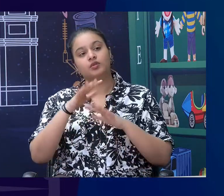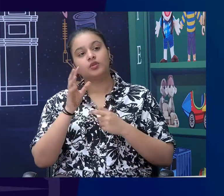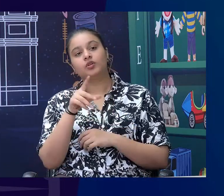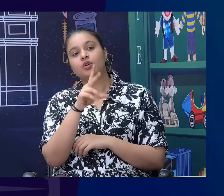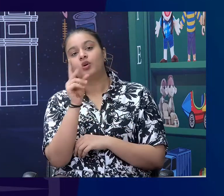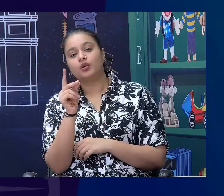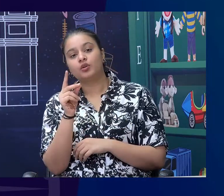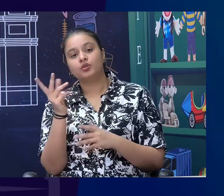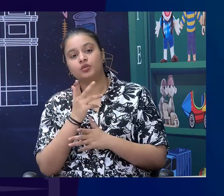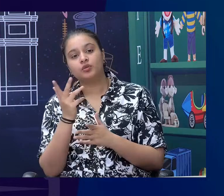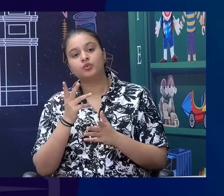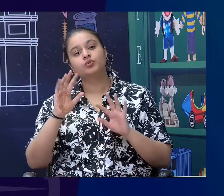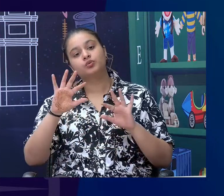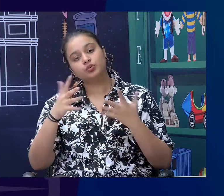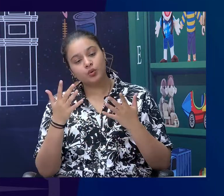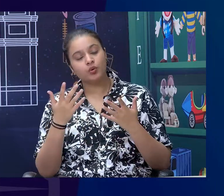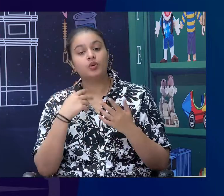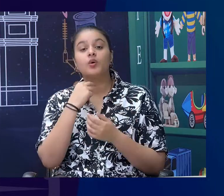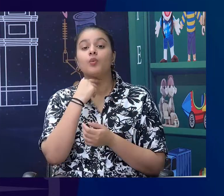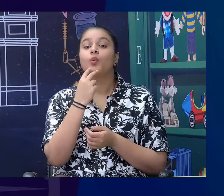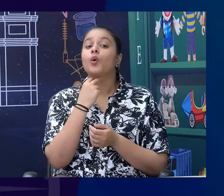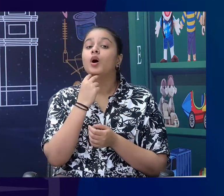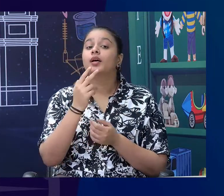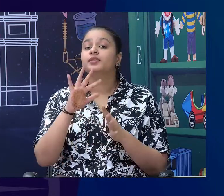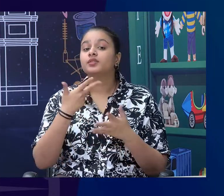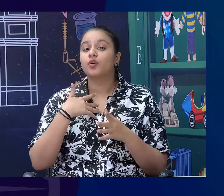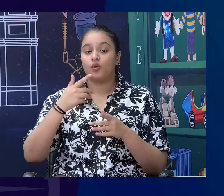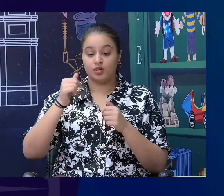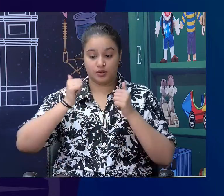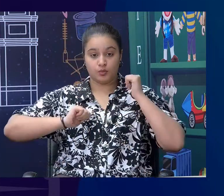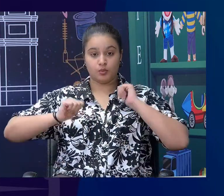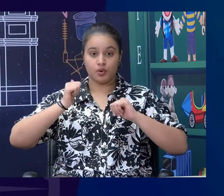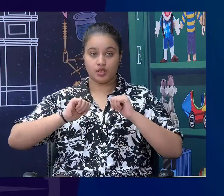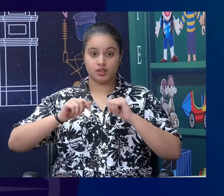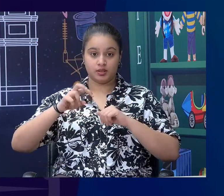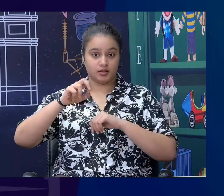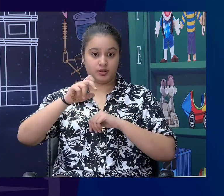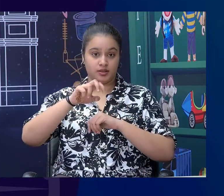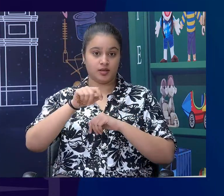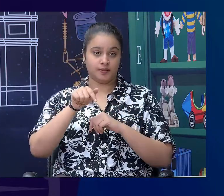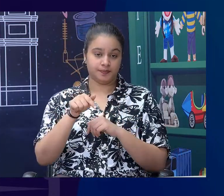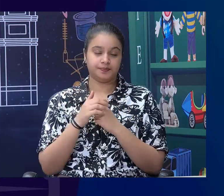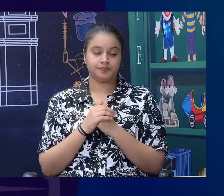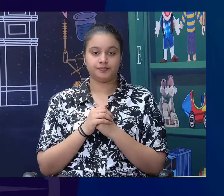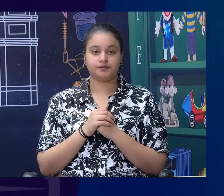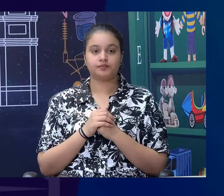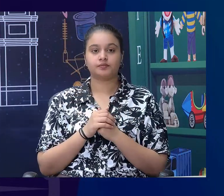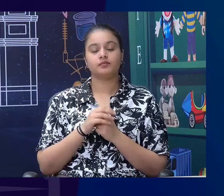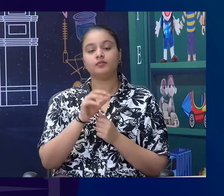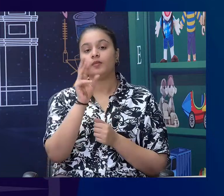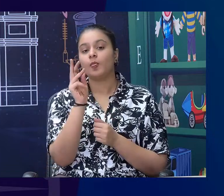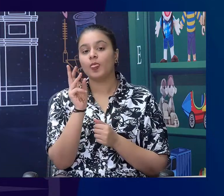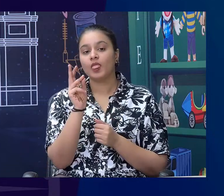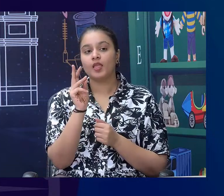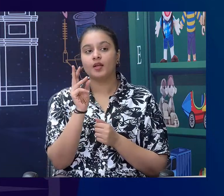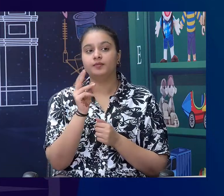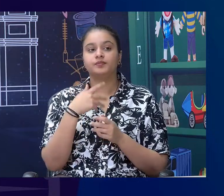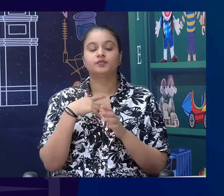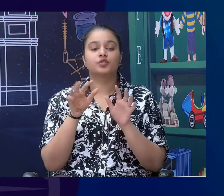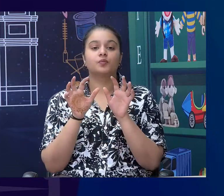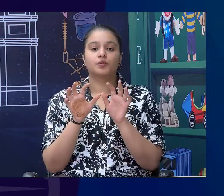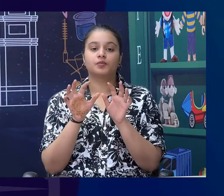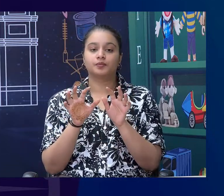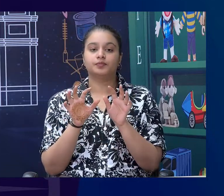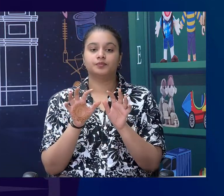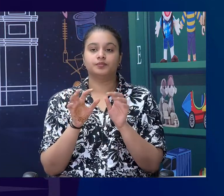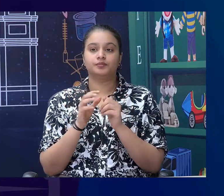one, the way he walks, that's called trotting. Okay. Right. The next animal is a sweet dog.